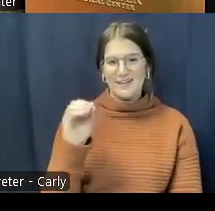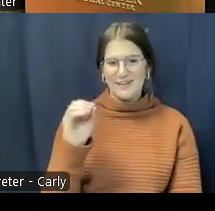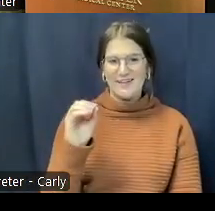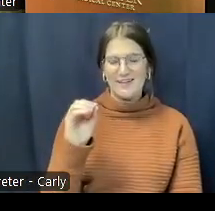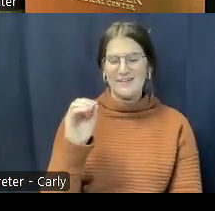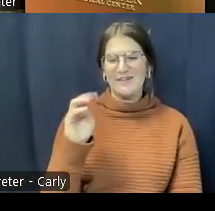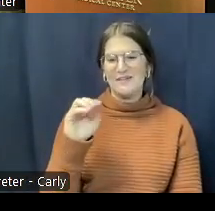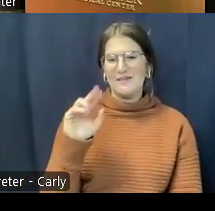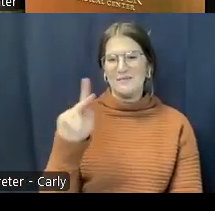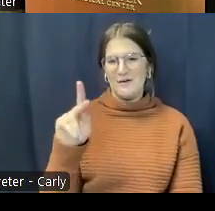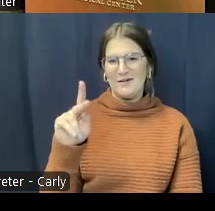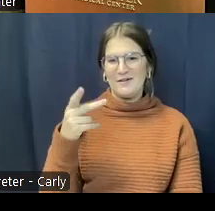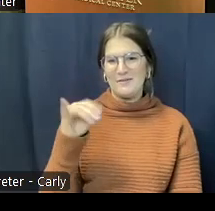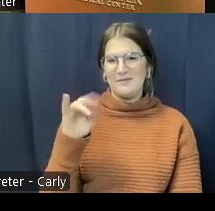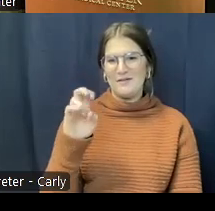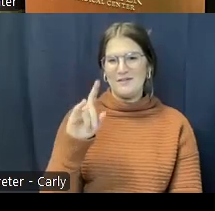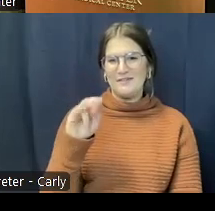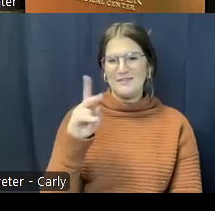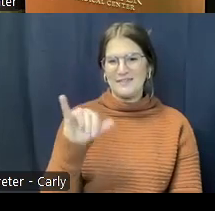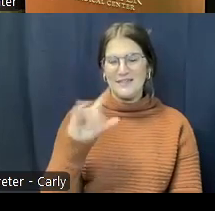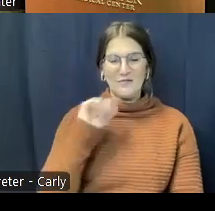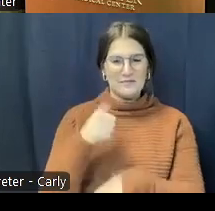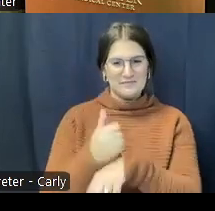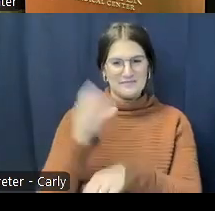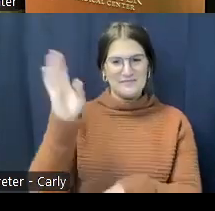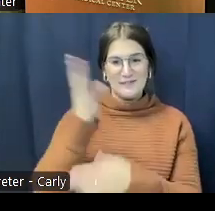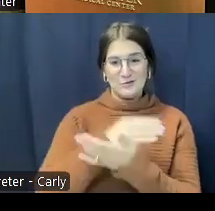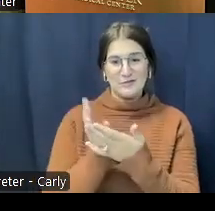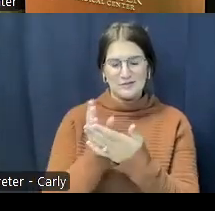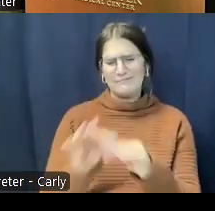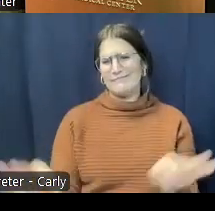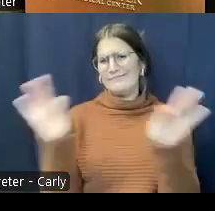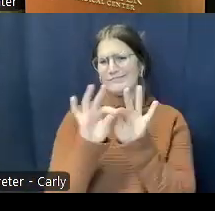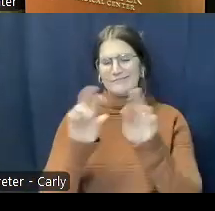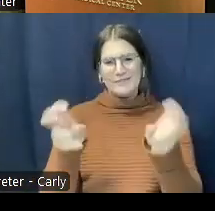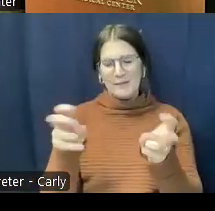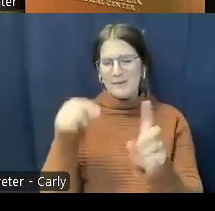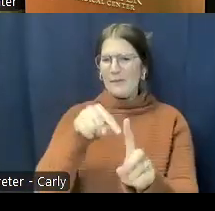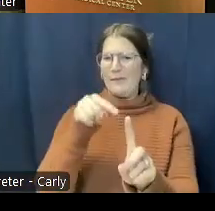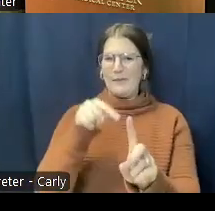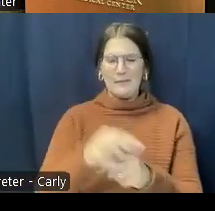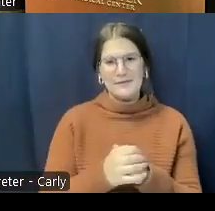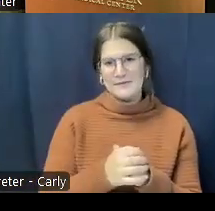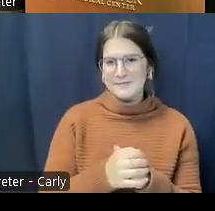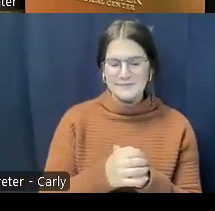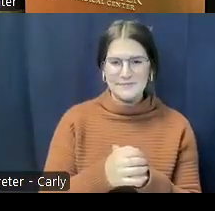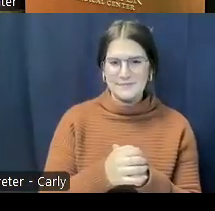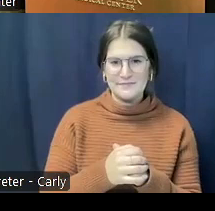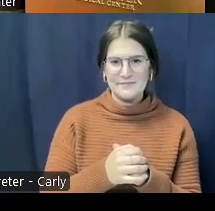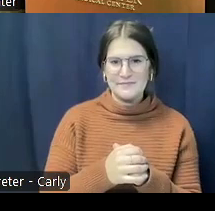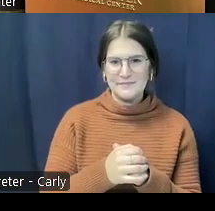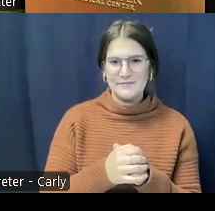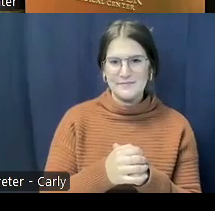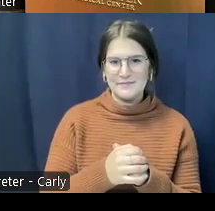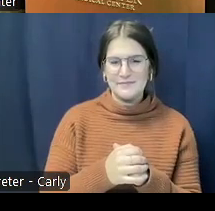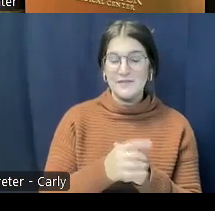their contribution in establishing this important lecture series on such an important topic, one which has been historically